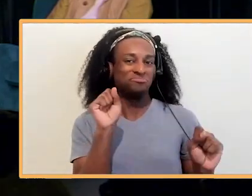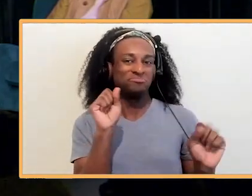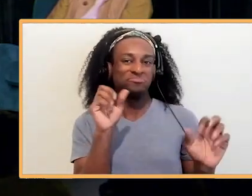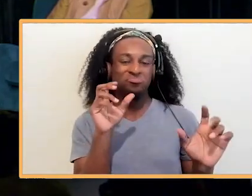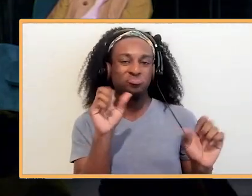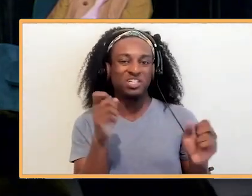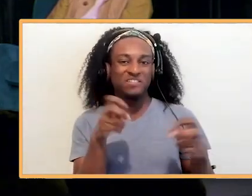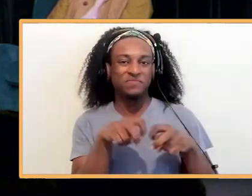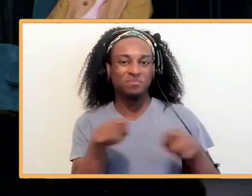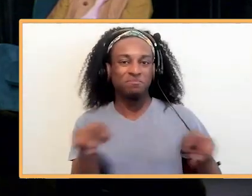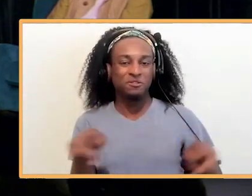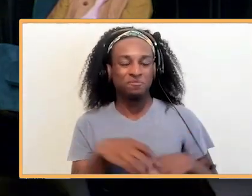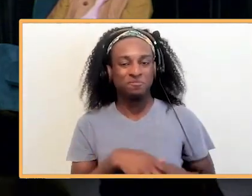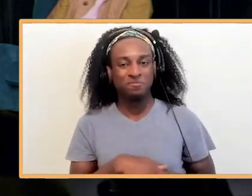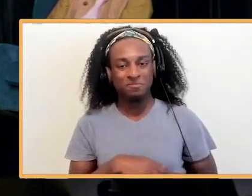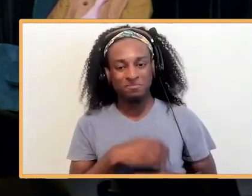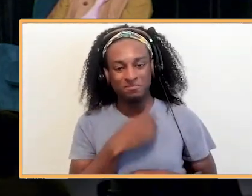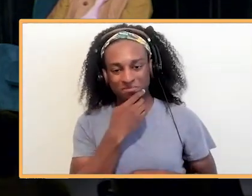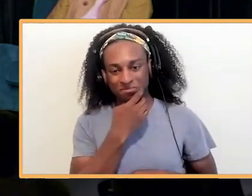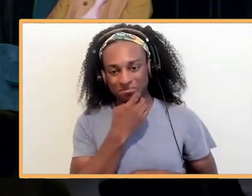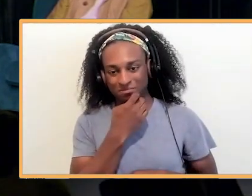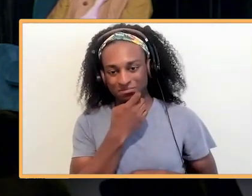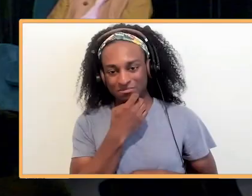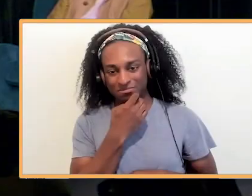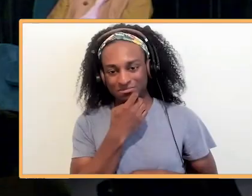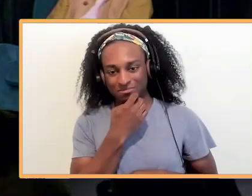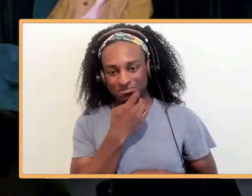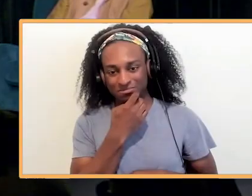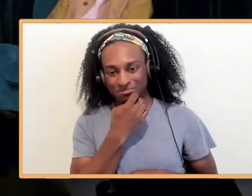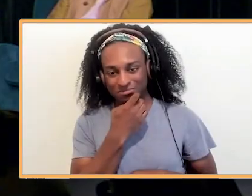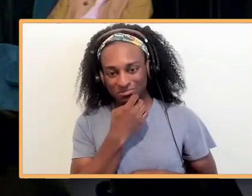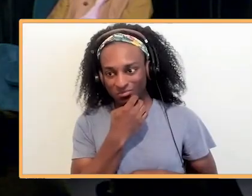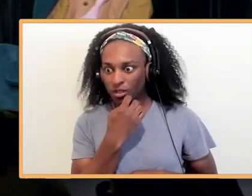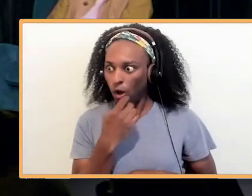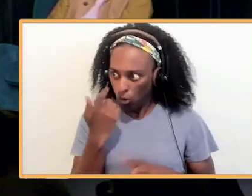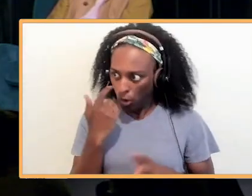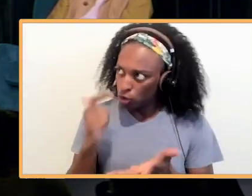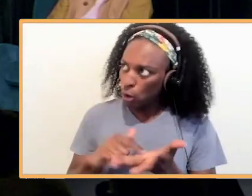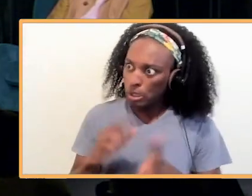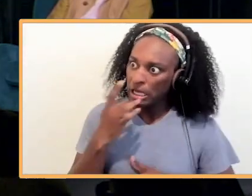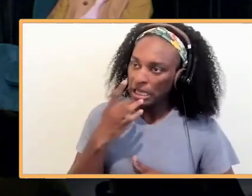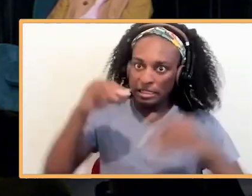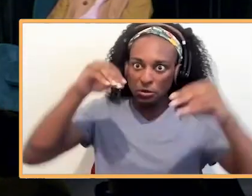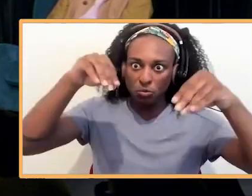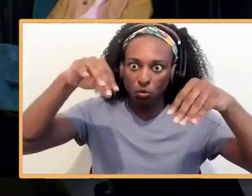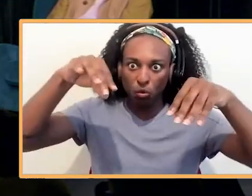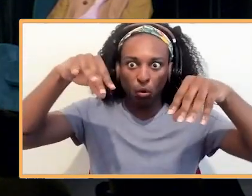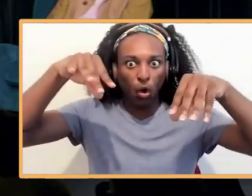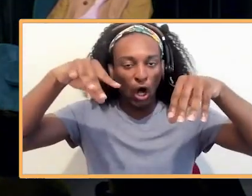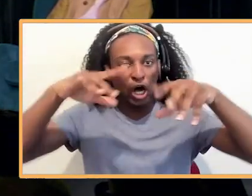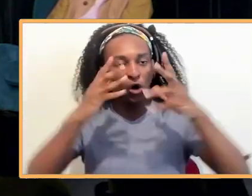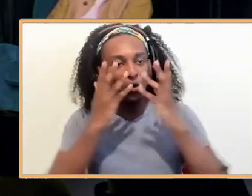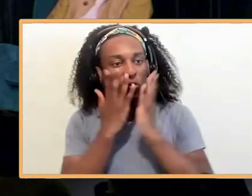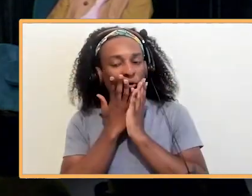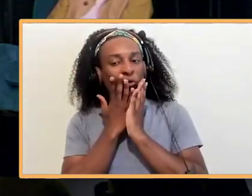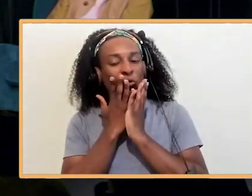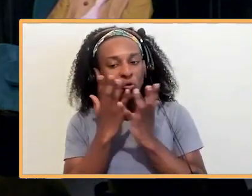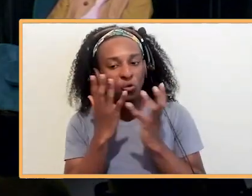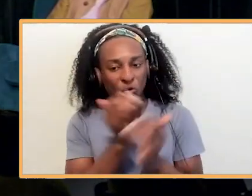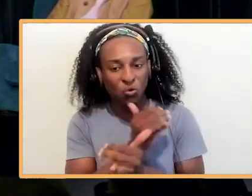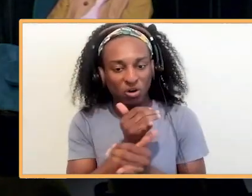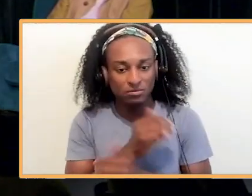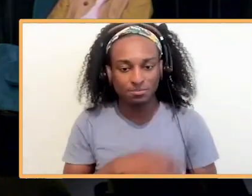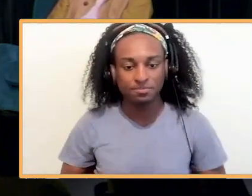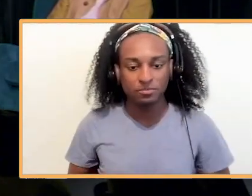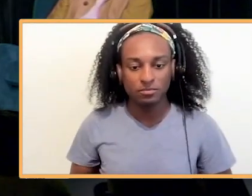so this mic is here. Wow, the Do we already lights have came some? on. Woo. Hello, everybody. If you would like to ask